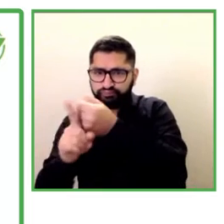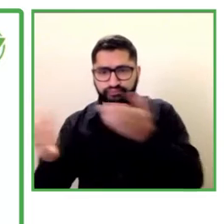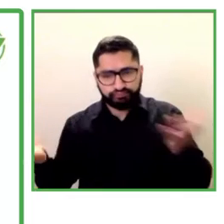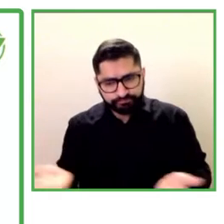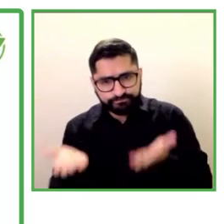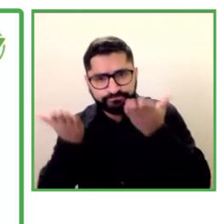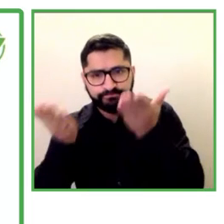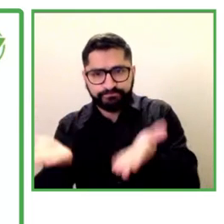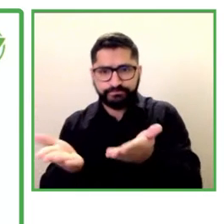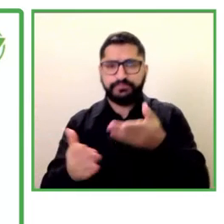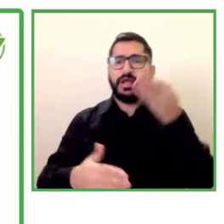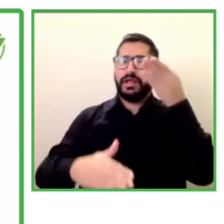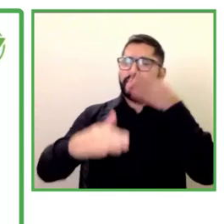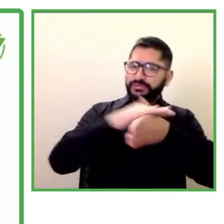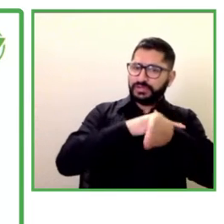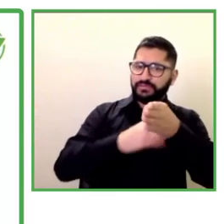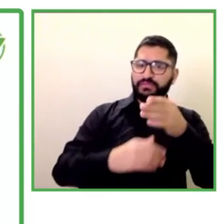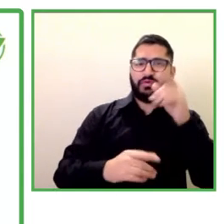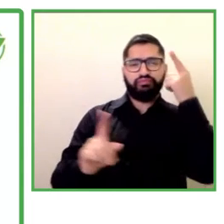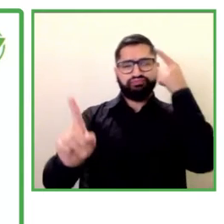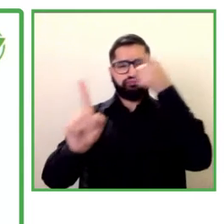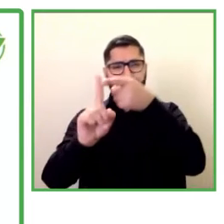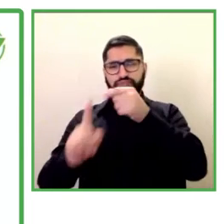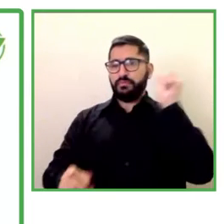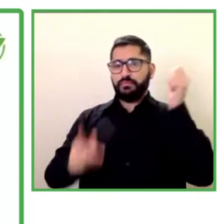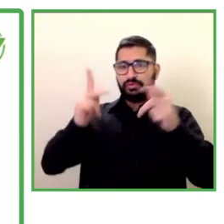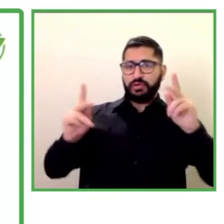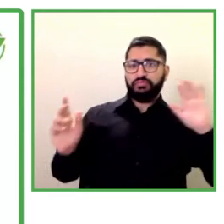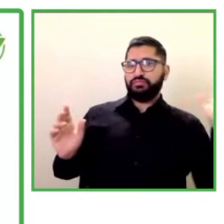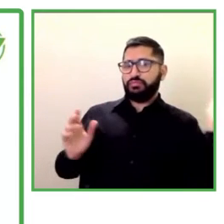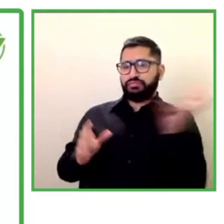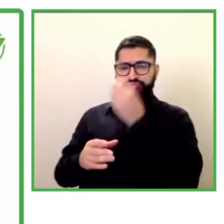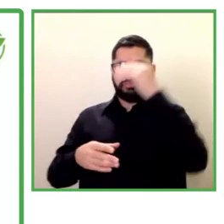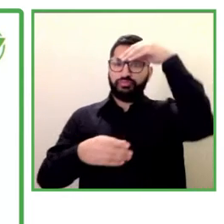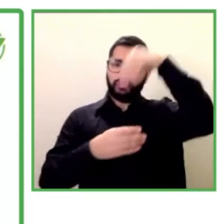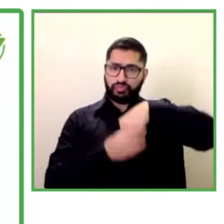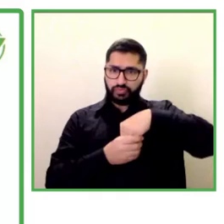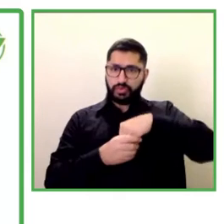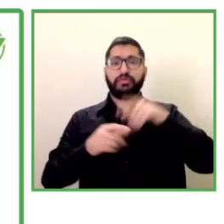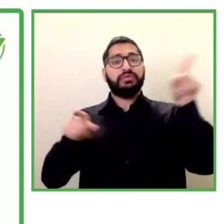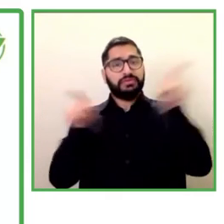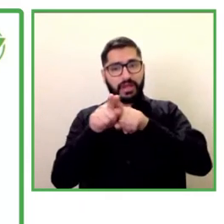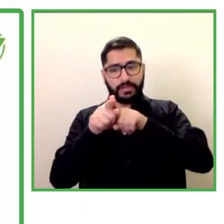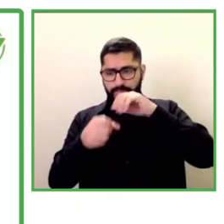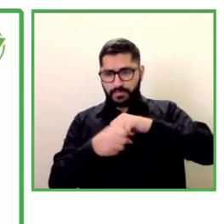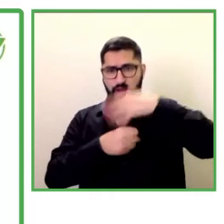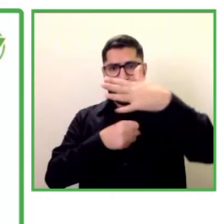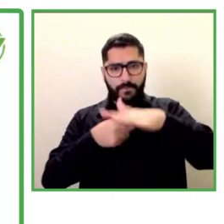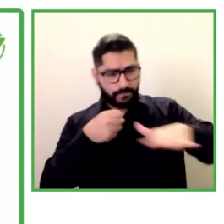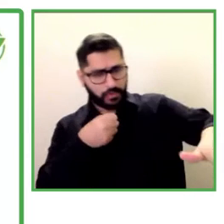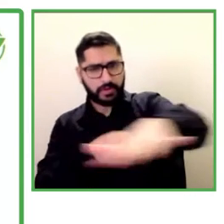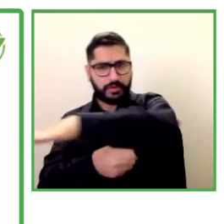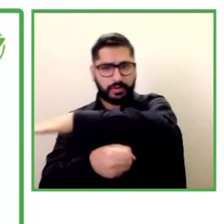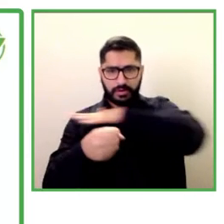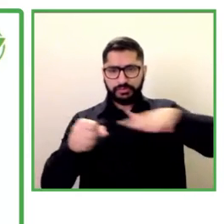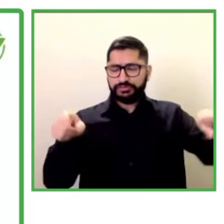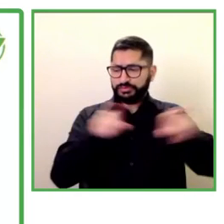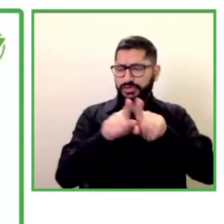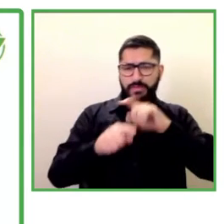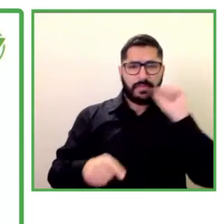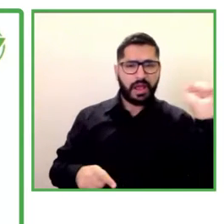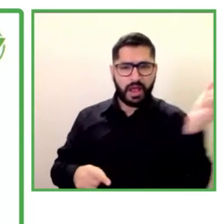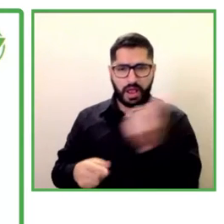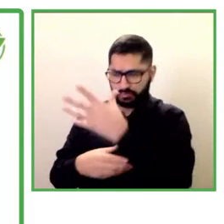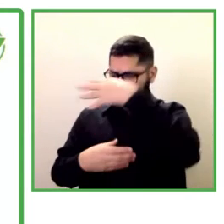it from the inside, but we want to do it inside out. We want to ensure that all of our products, that all of